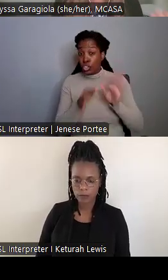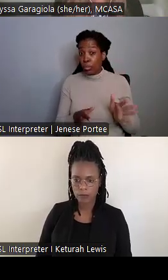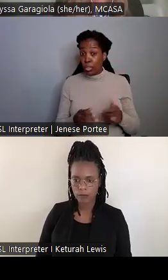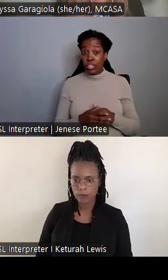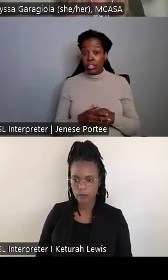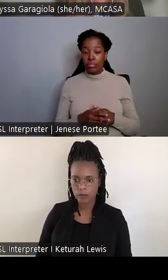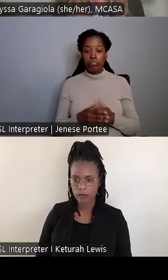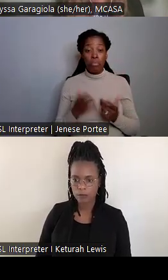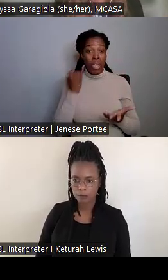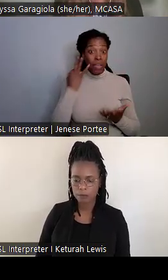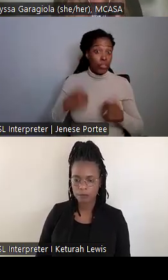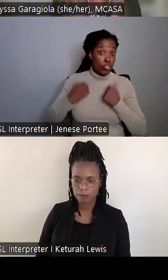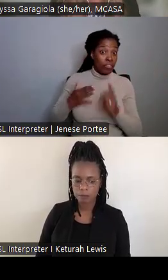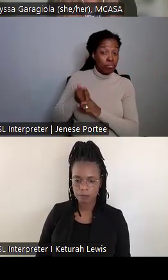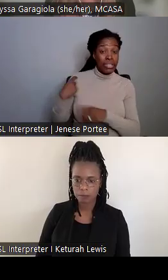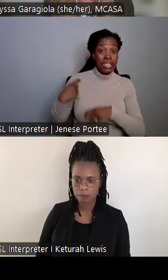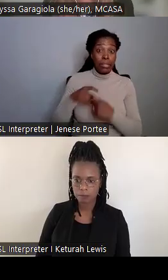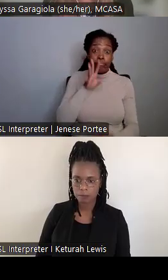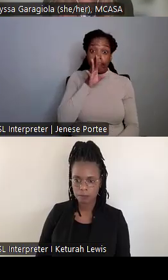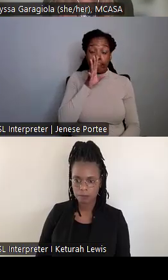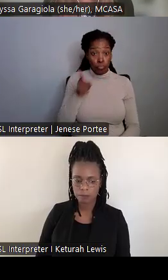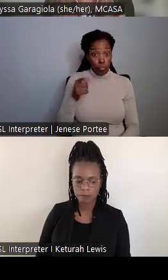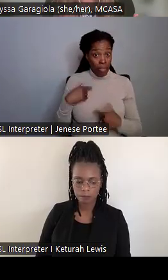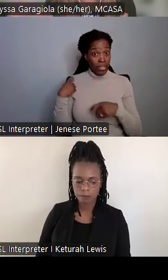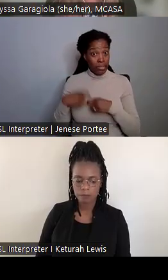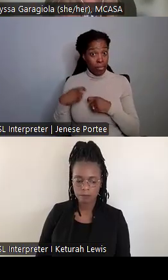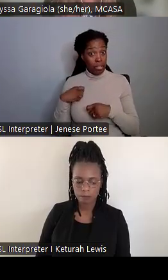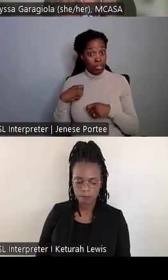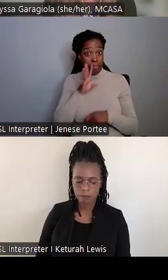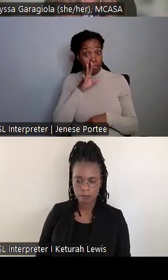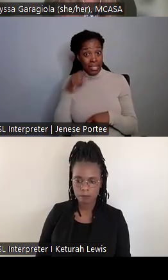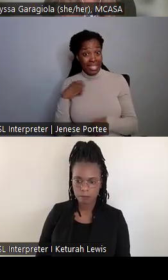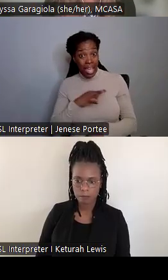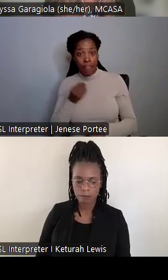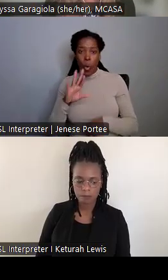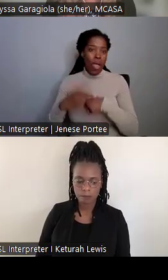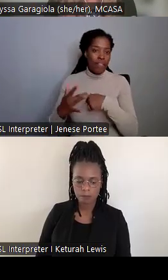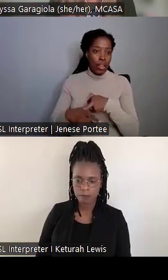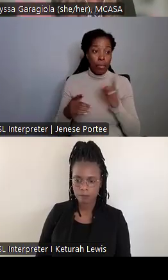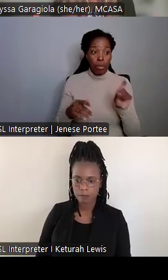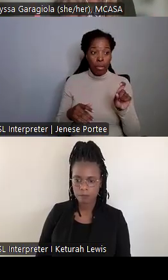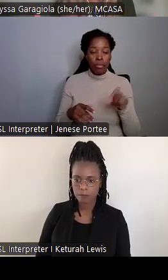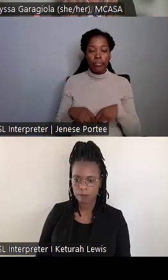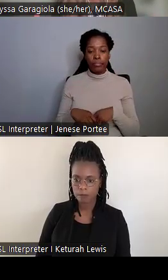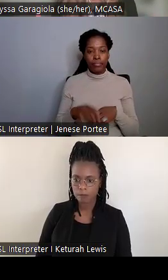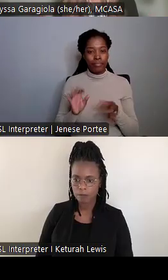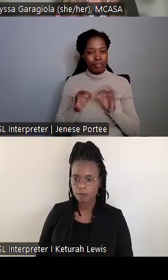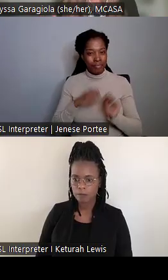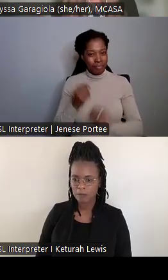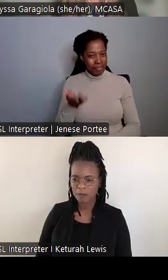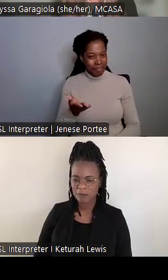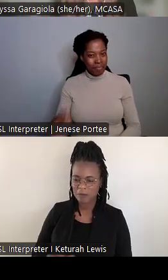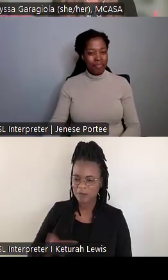Or if the survivor is Spanish speaking, do you have Spanish speaking staff available or easily accessible interpreters?